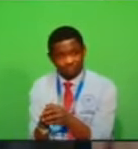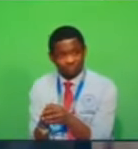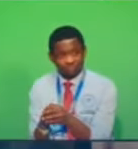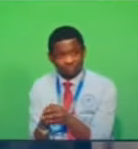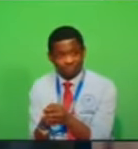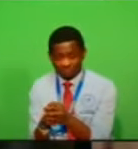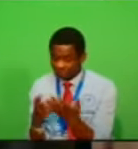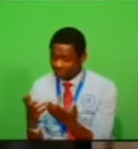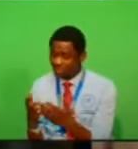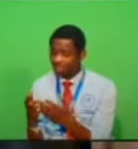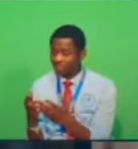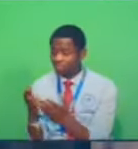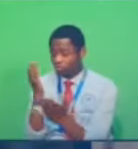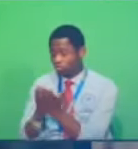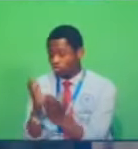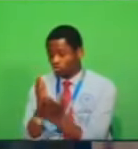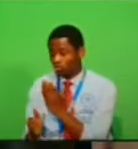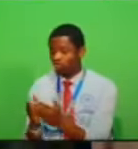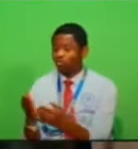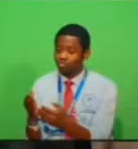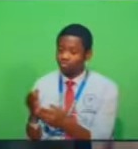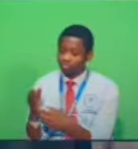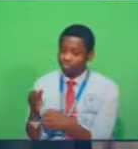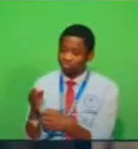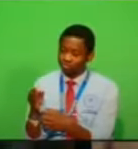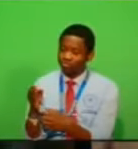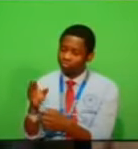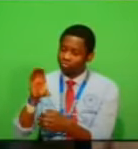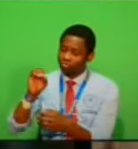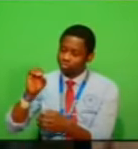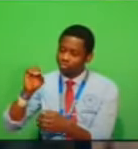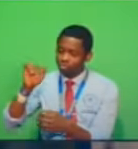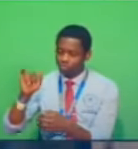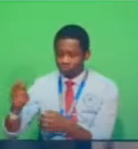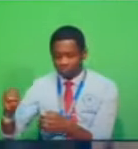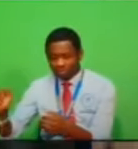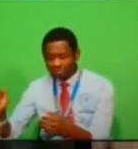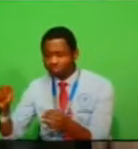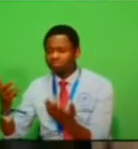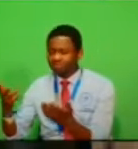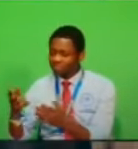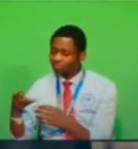of cocoyam. Then the woman will take some of the cocoyam and pay you because he hasn't got money.